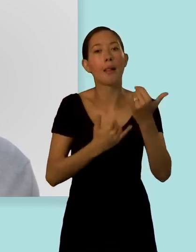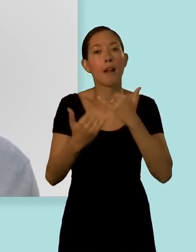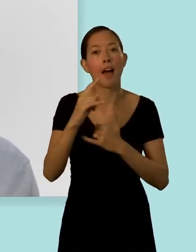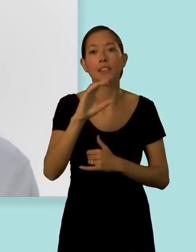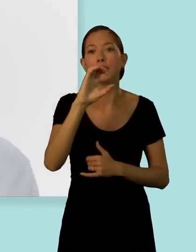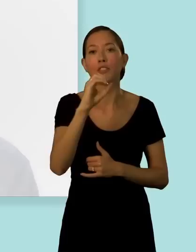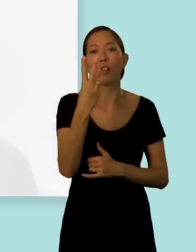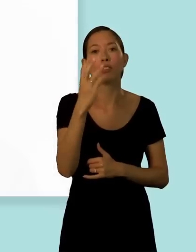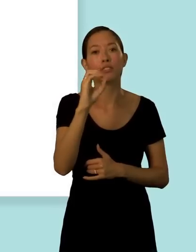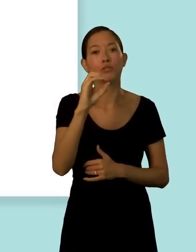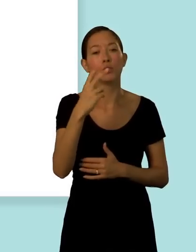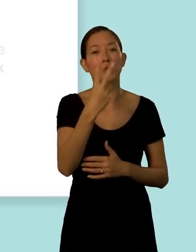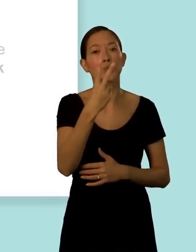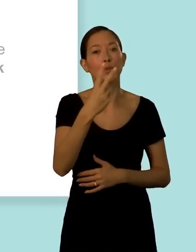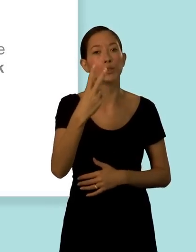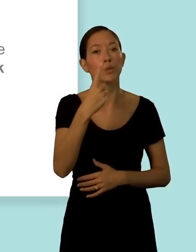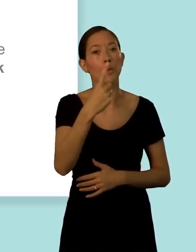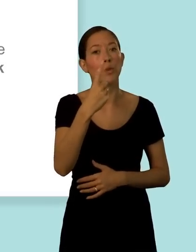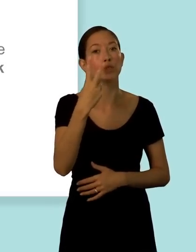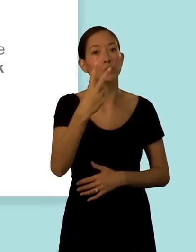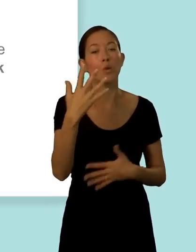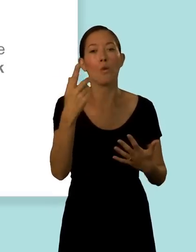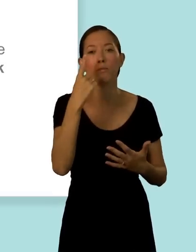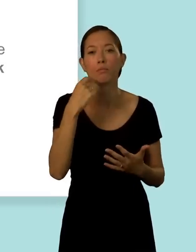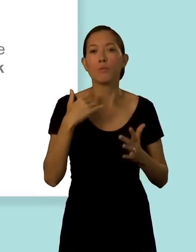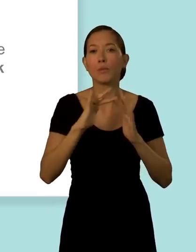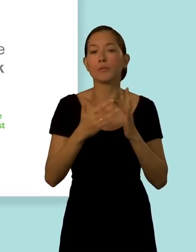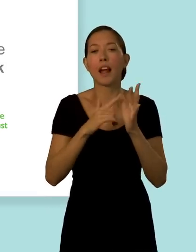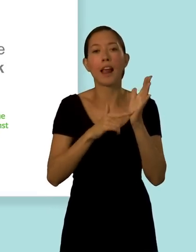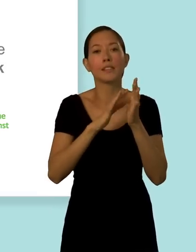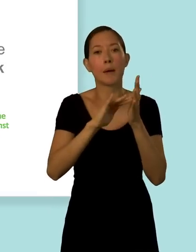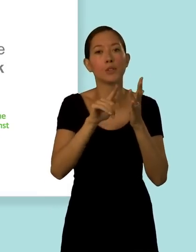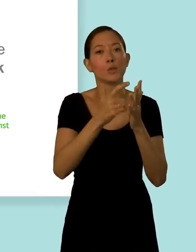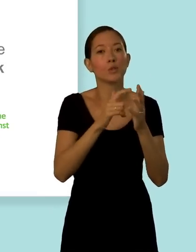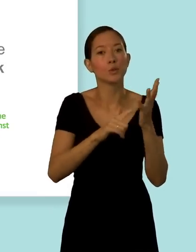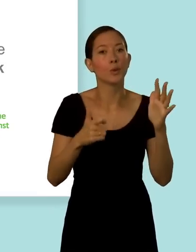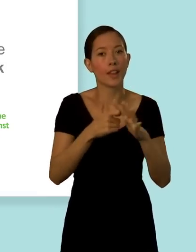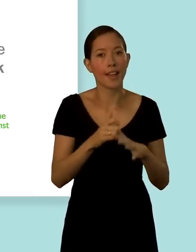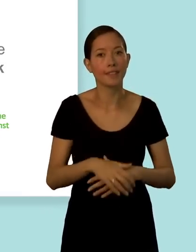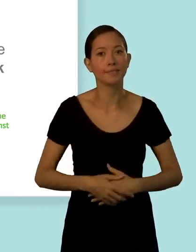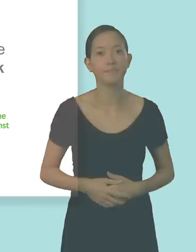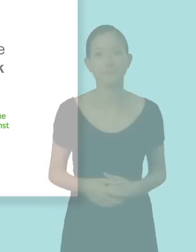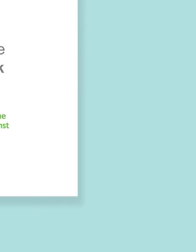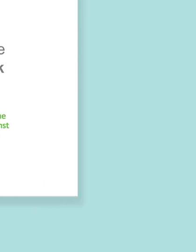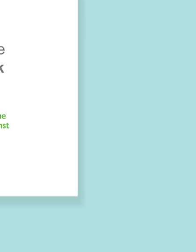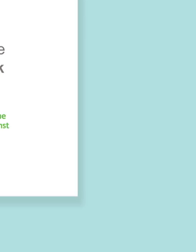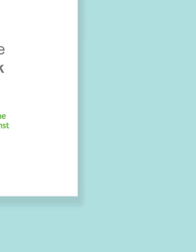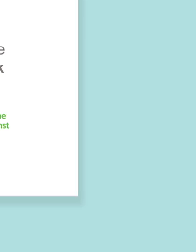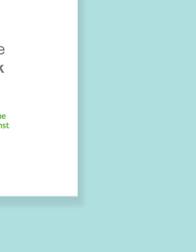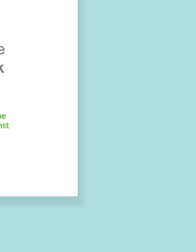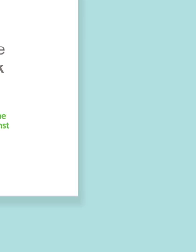and Support Programme. To find out more about our services, please phone the National Dementia Helpline on